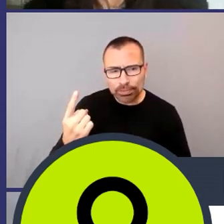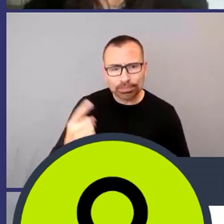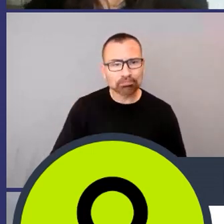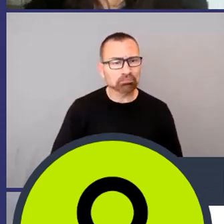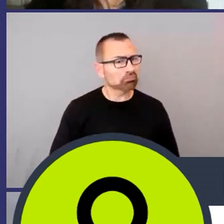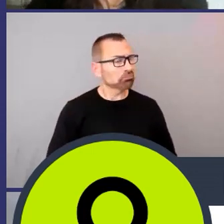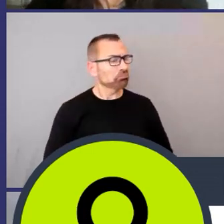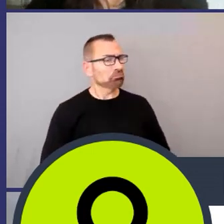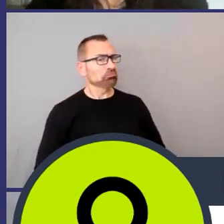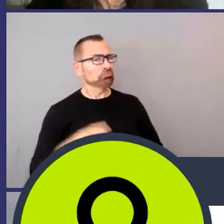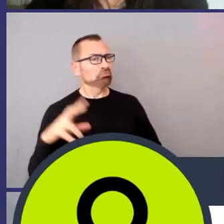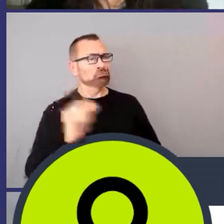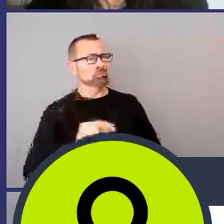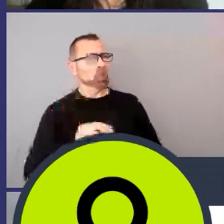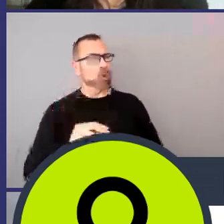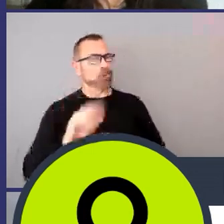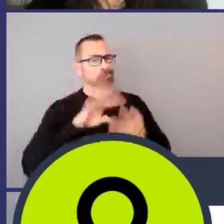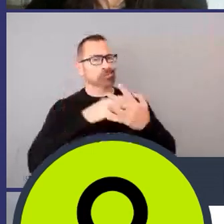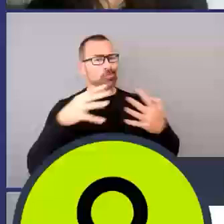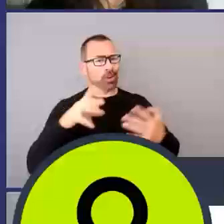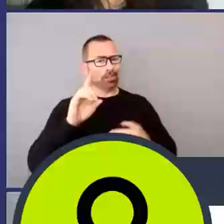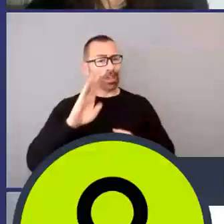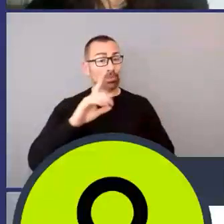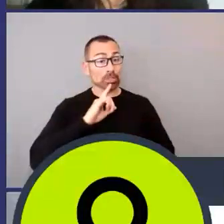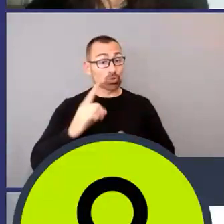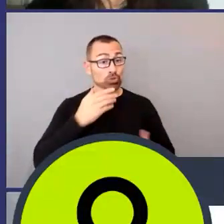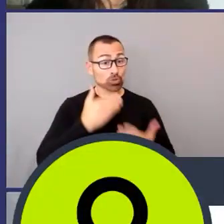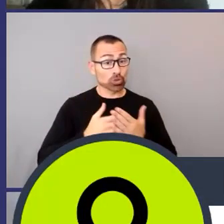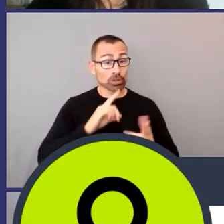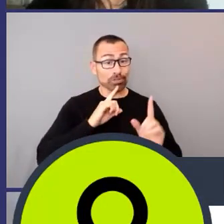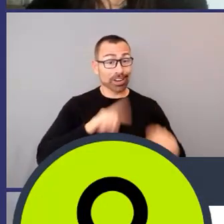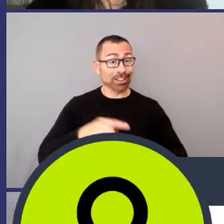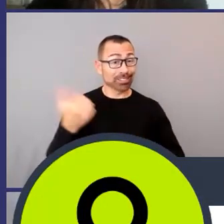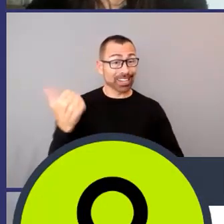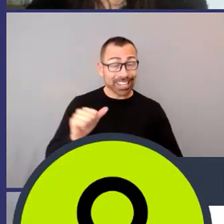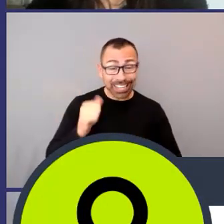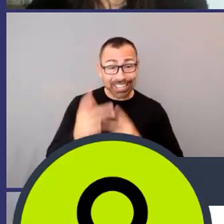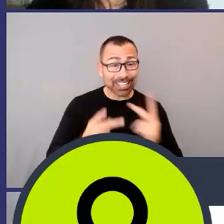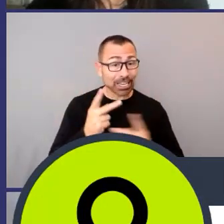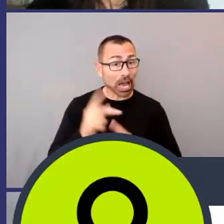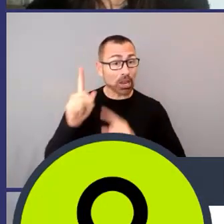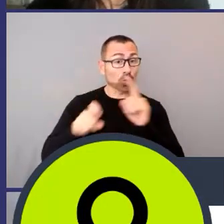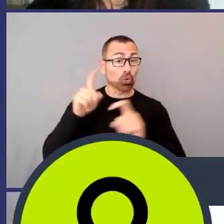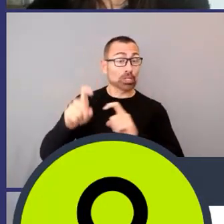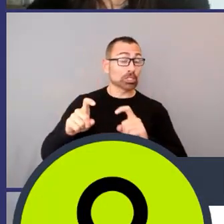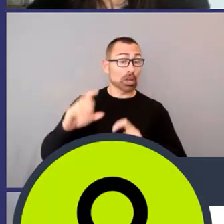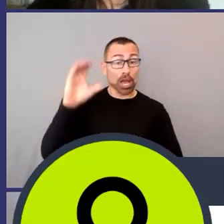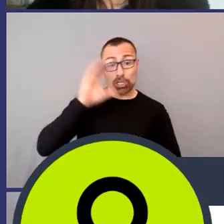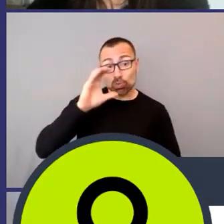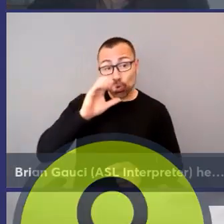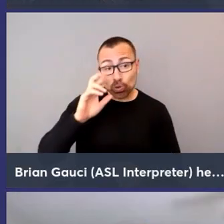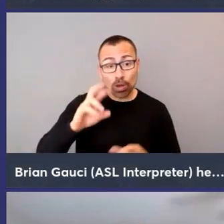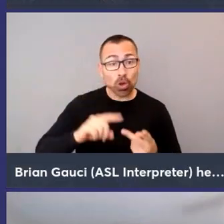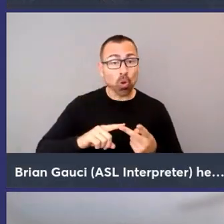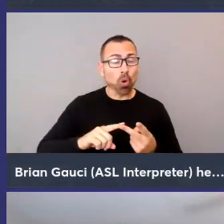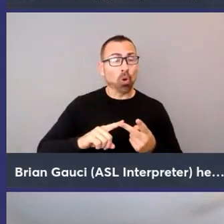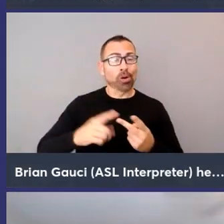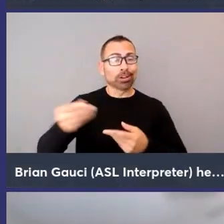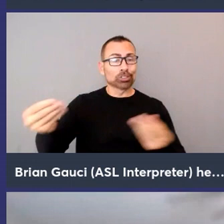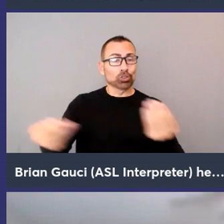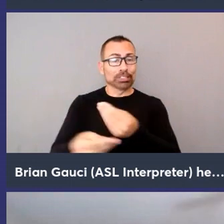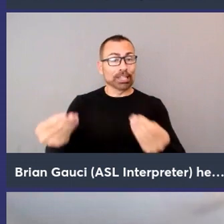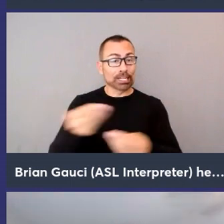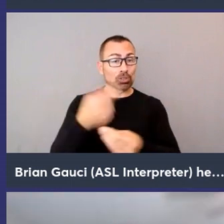No. So graph databases are actually good for answering any sorts of questions, either exploratory or like transactional for